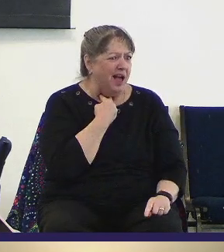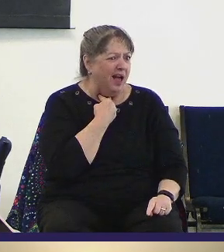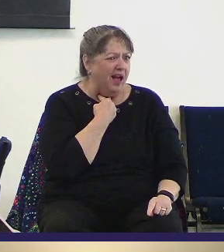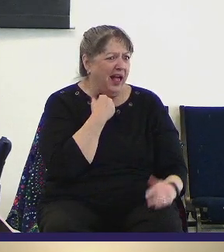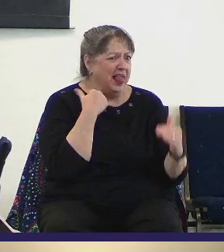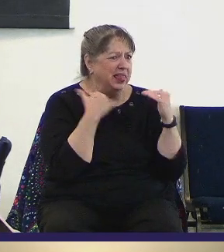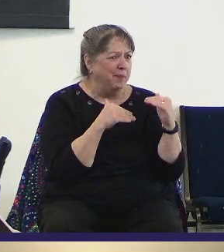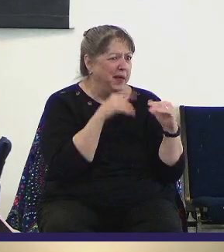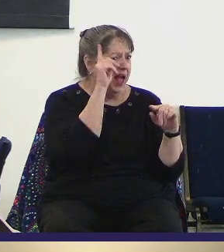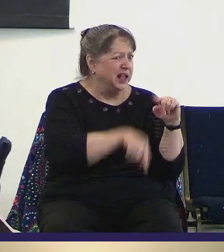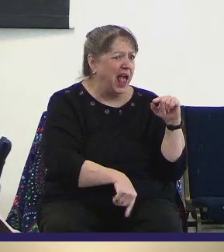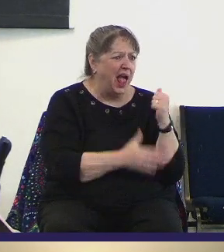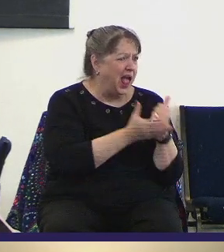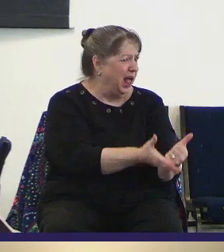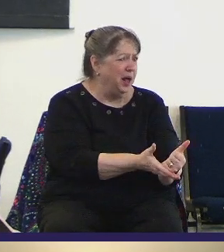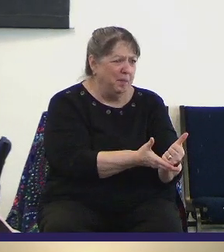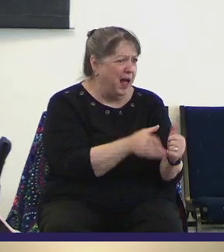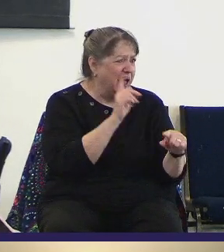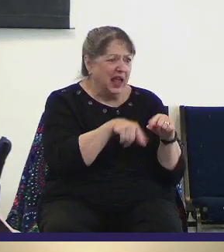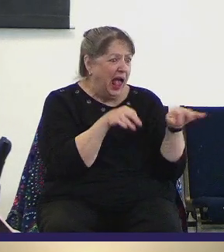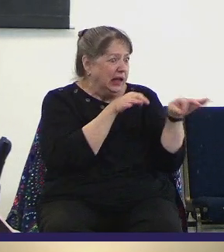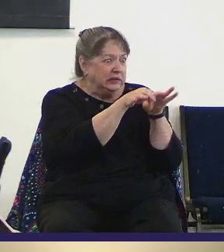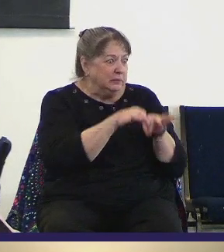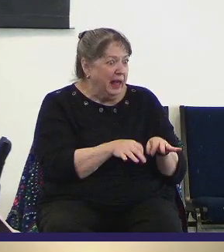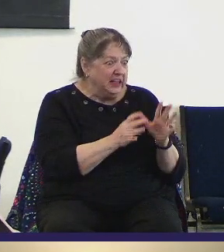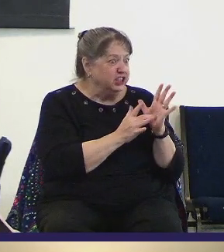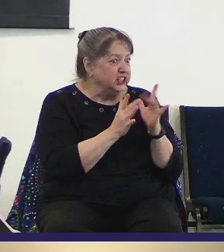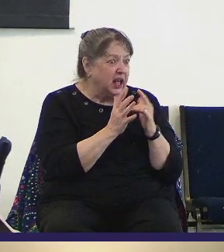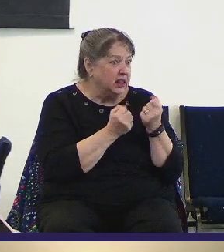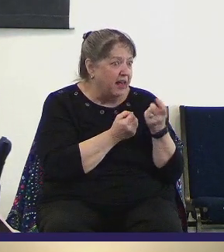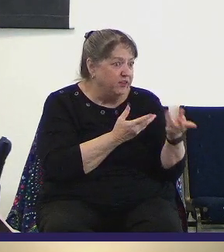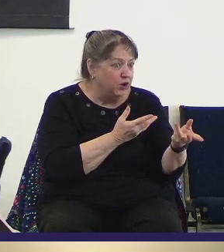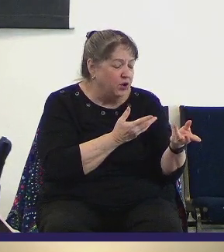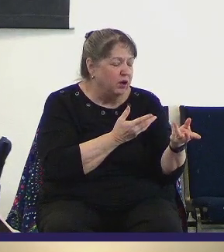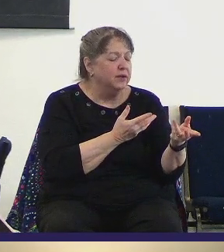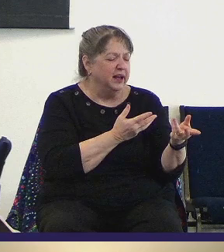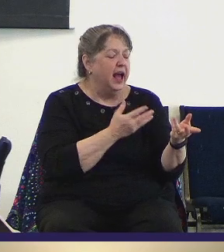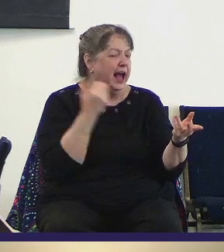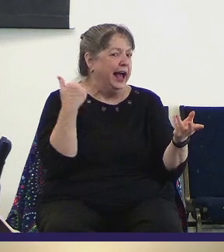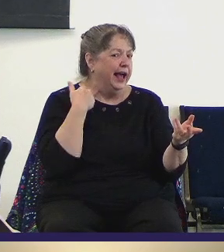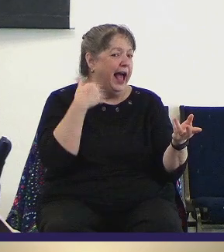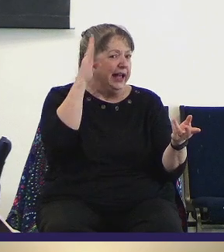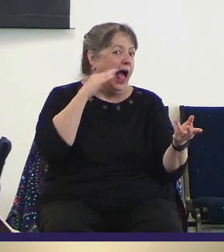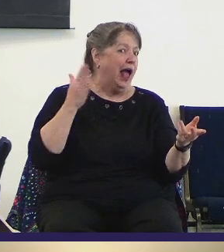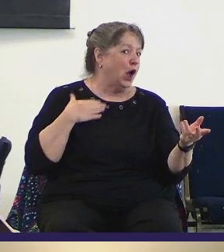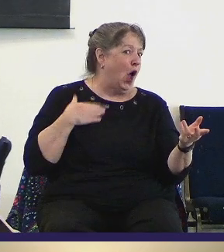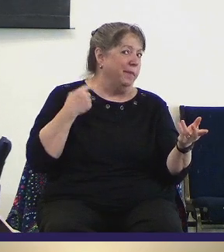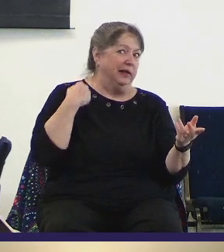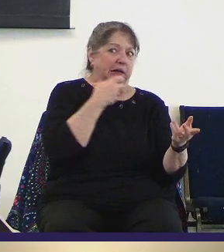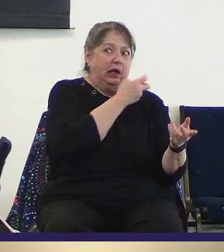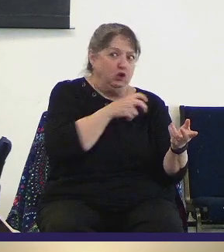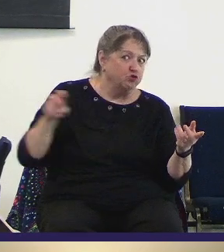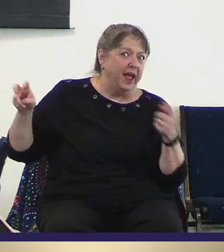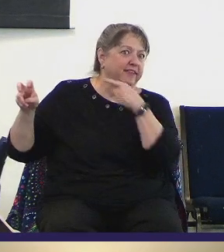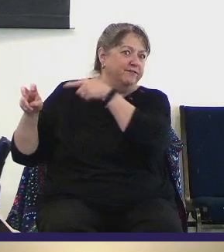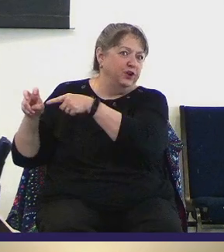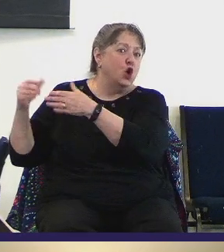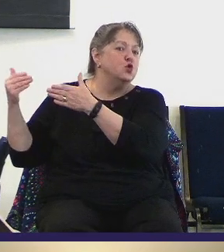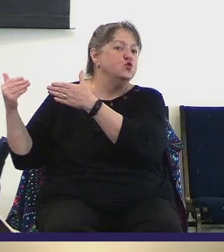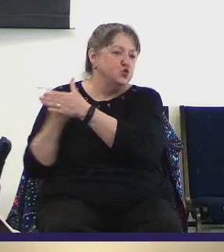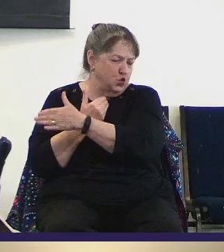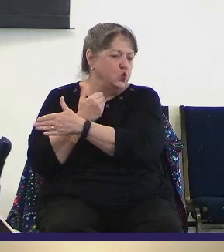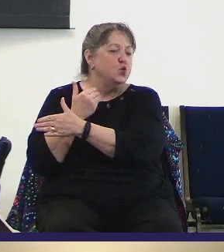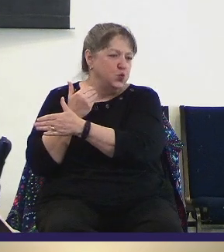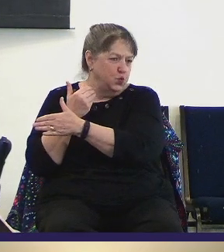prison system and to go to Moody Bible Institute. Now, praise God, there are two Olivo